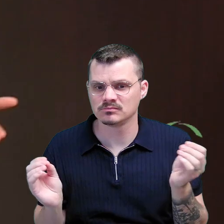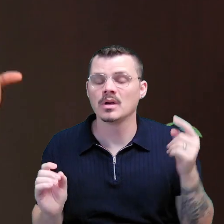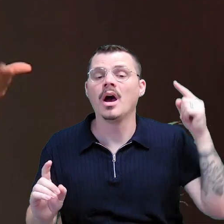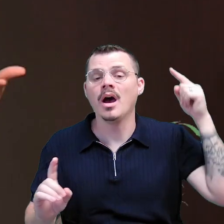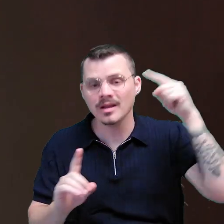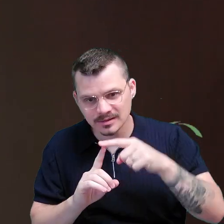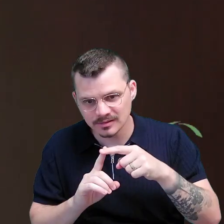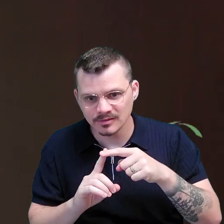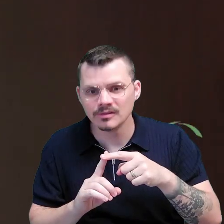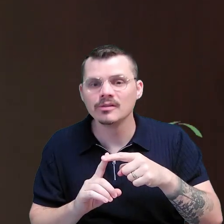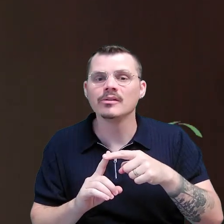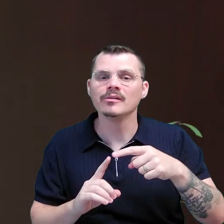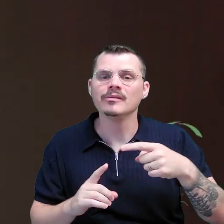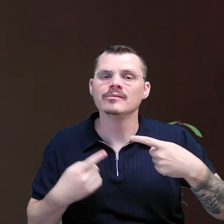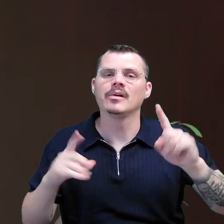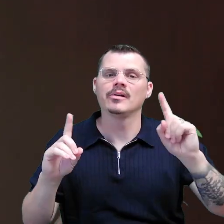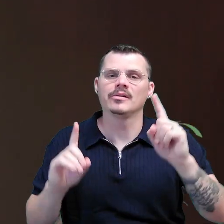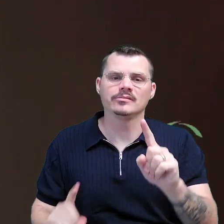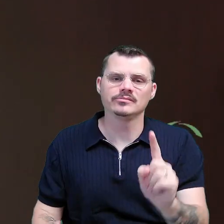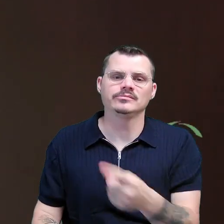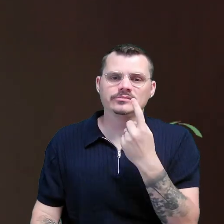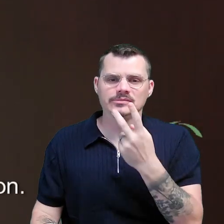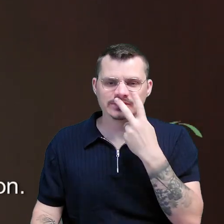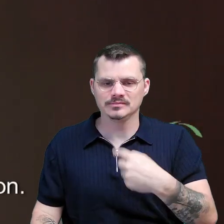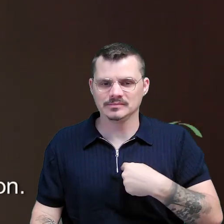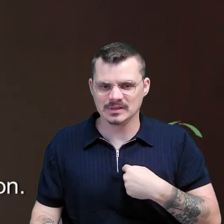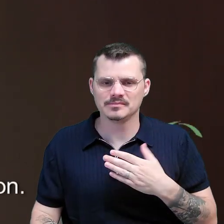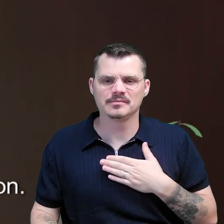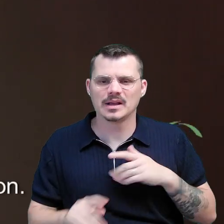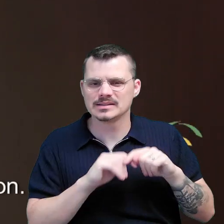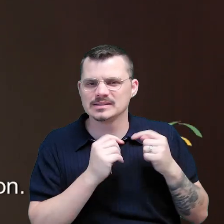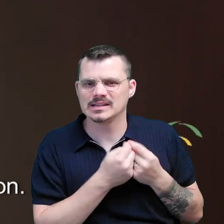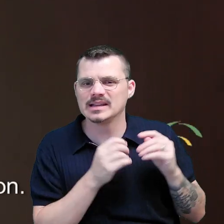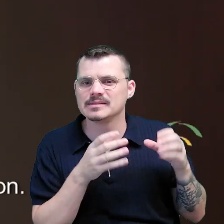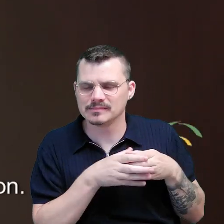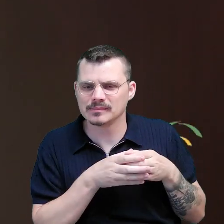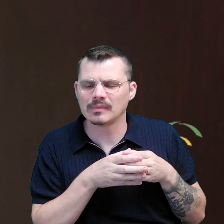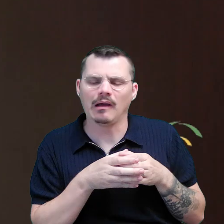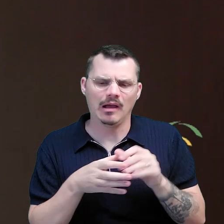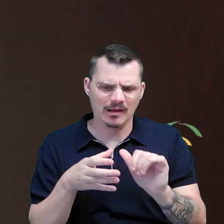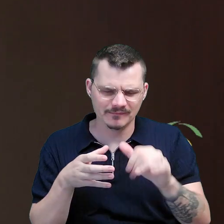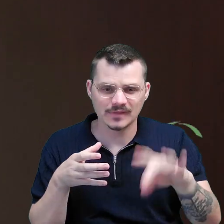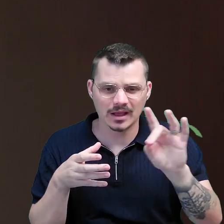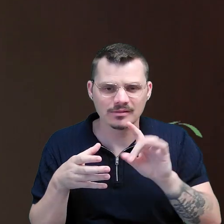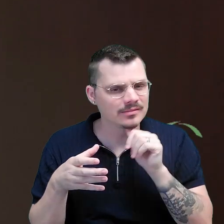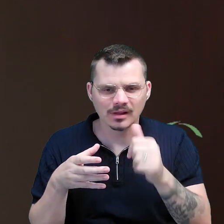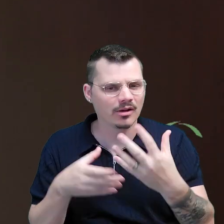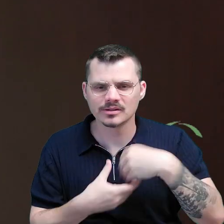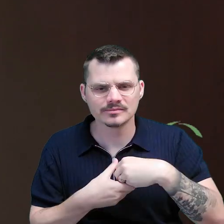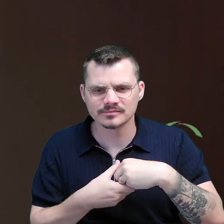Until they ended up seeing the little team that I used to work on.